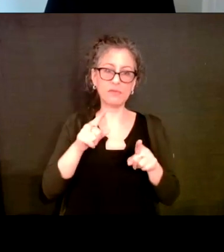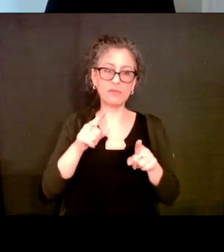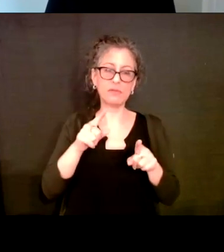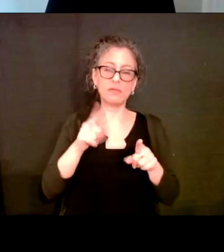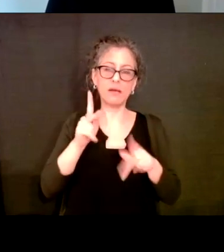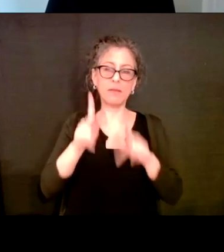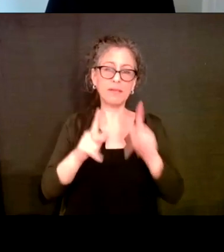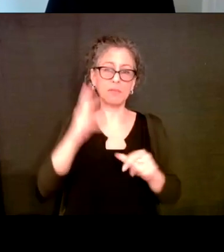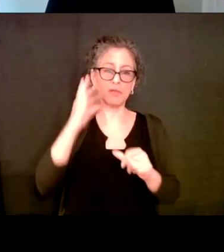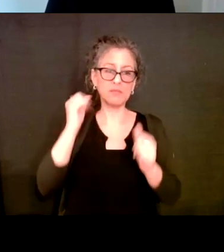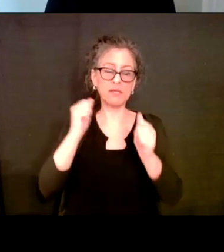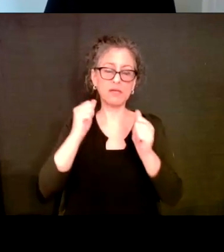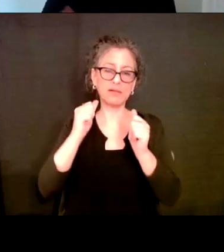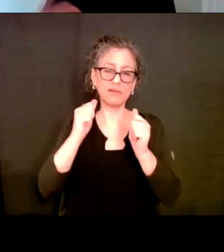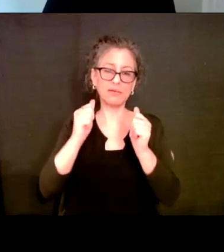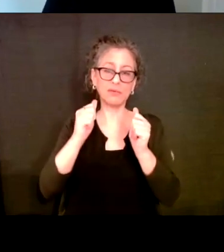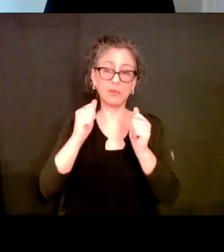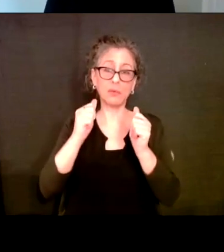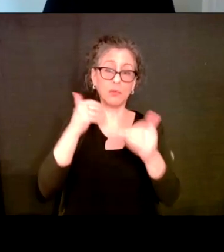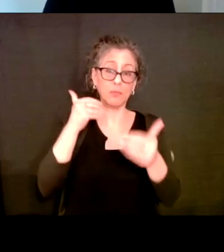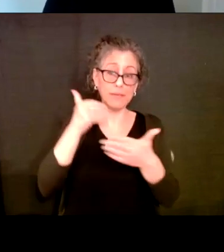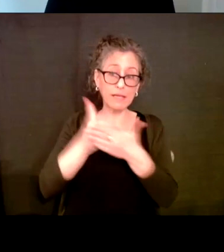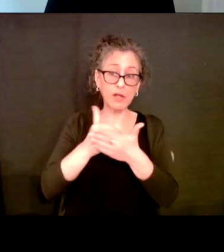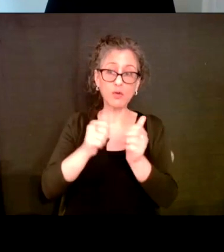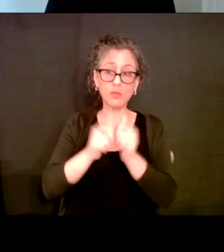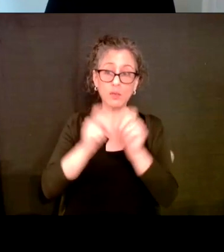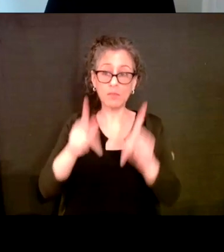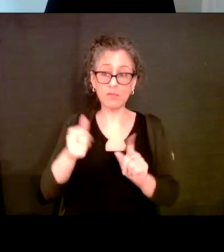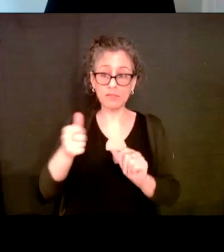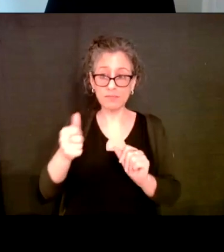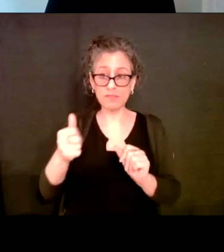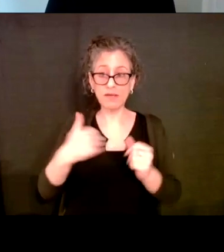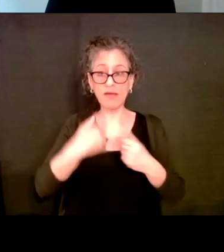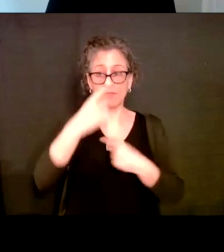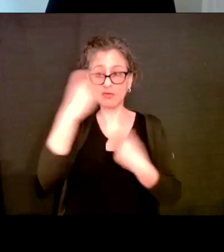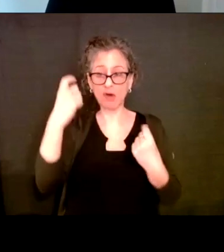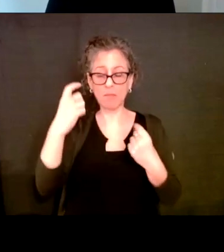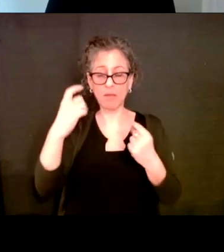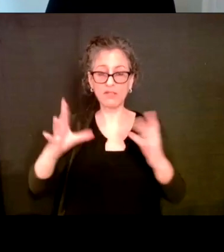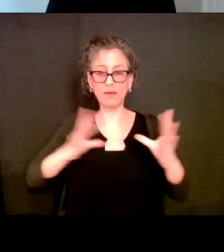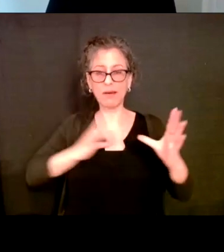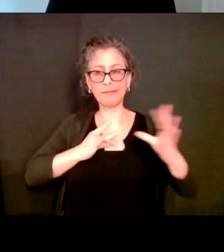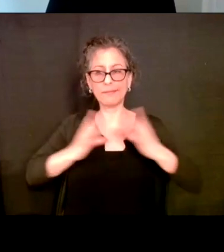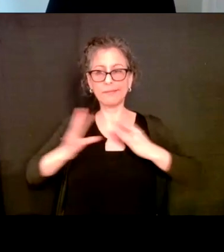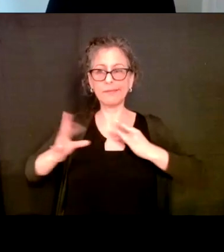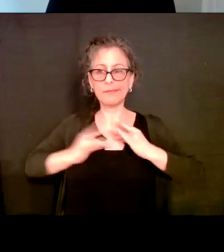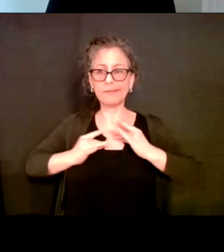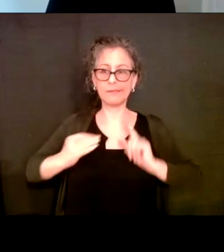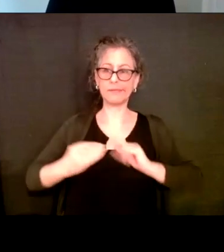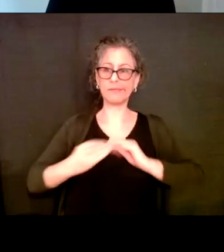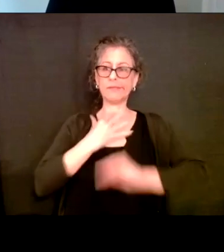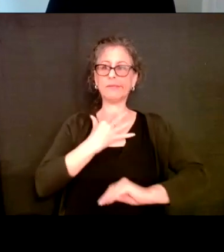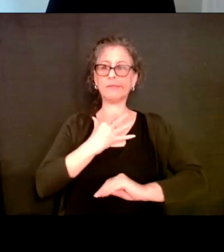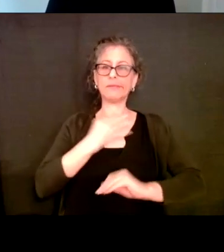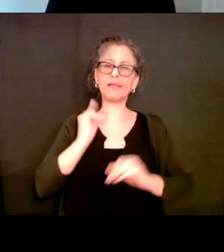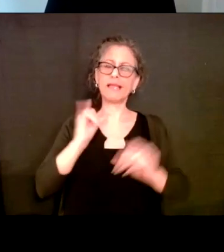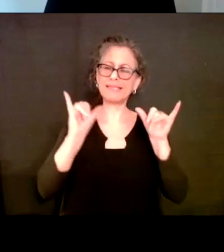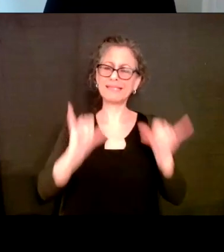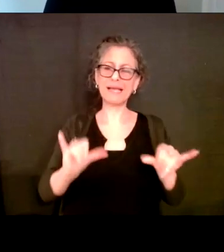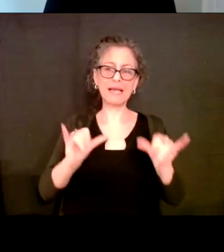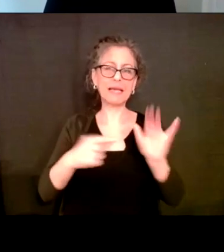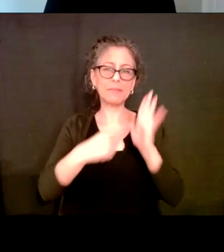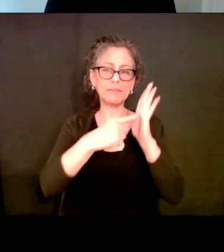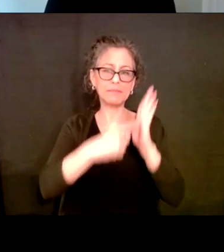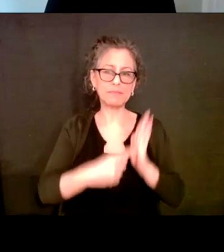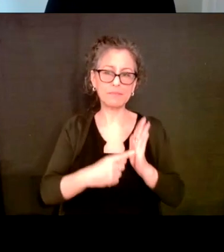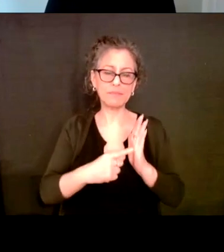close contact with someone that has directly experienced trauma. And these are the same symptoms of post-traumatic stress disorder.